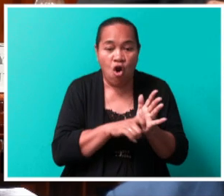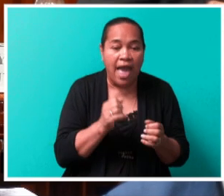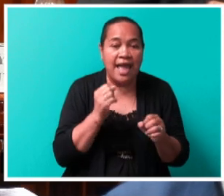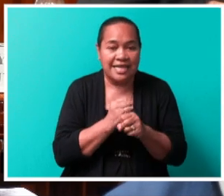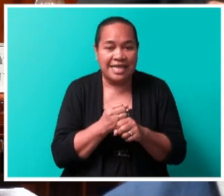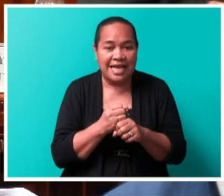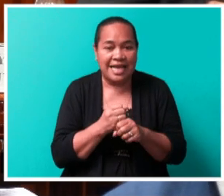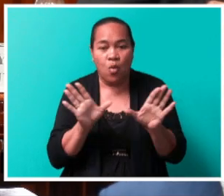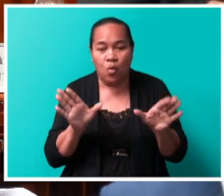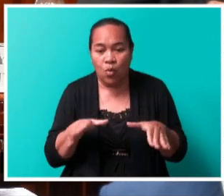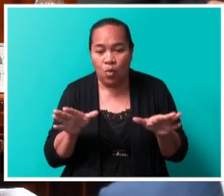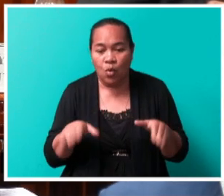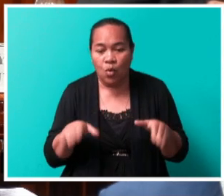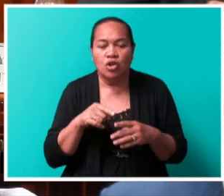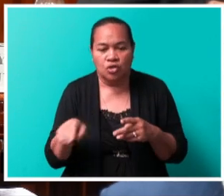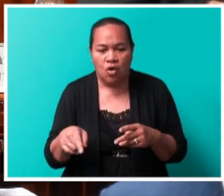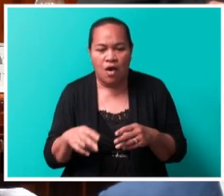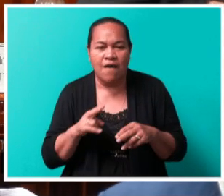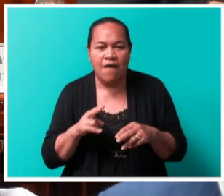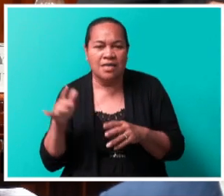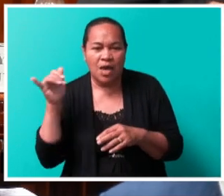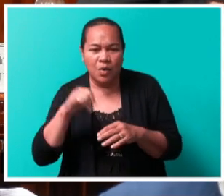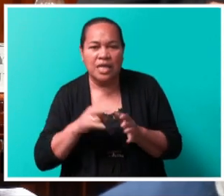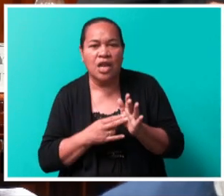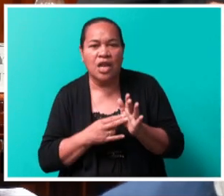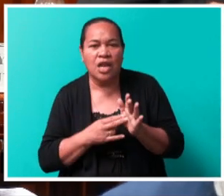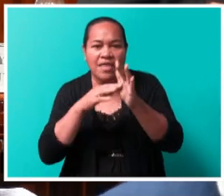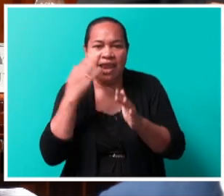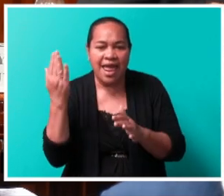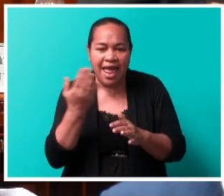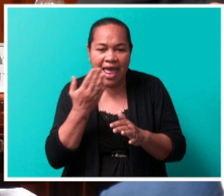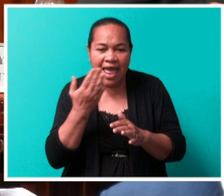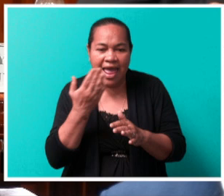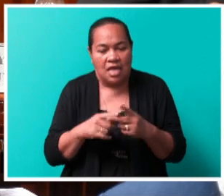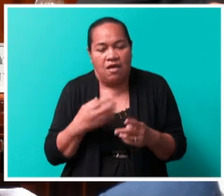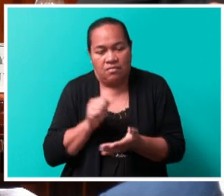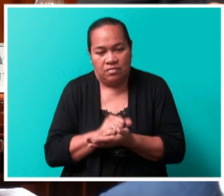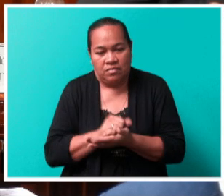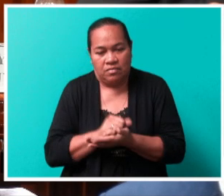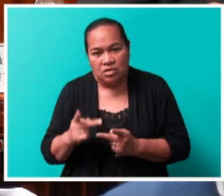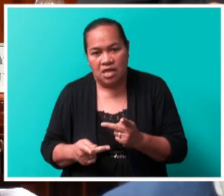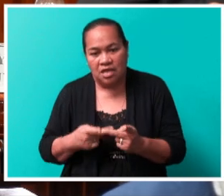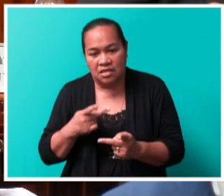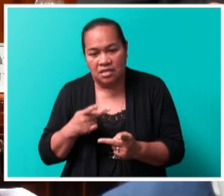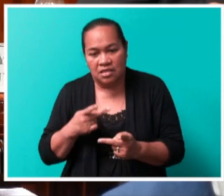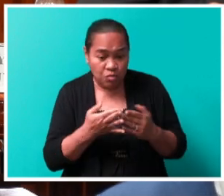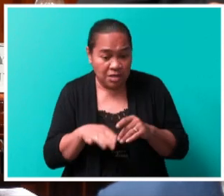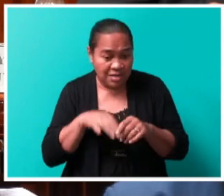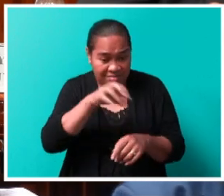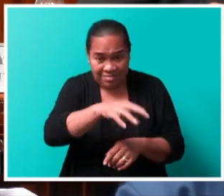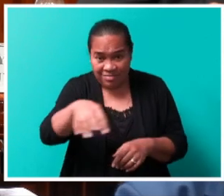Link and Northern Air through a transparent government tender board process. For communities on those